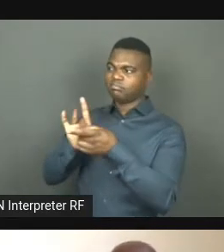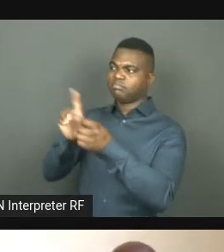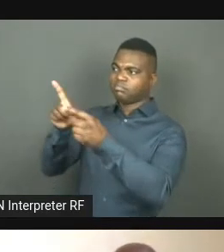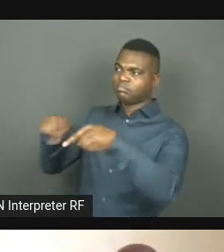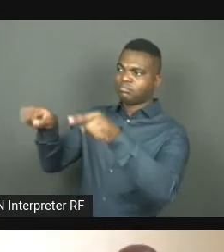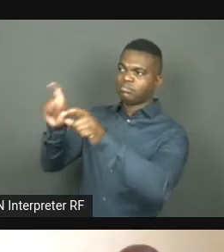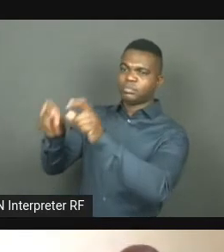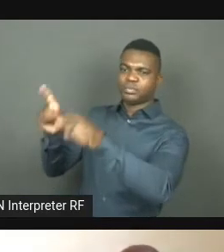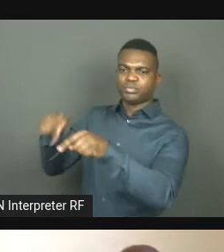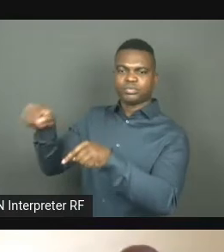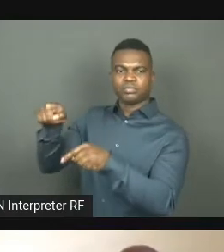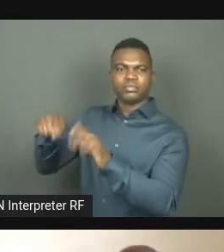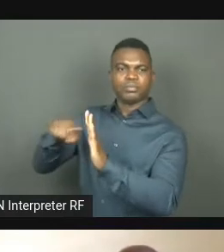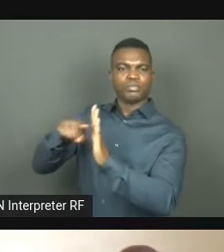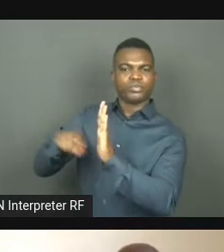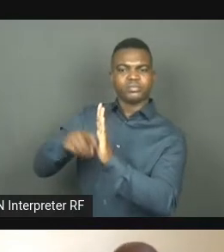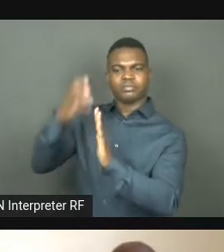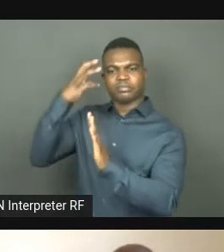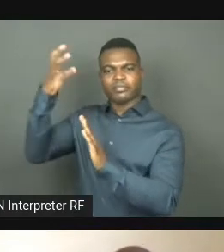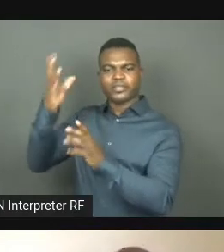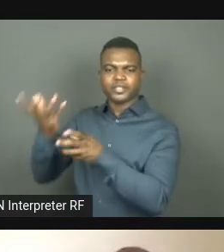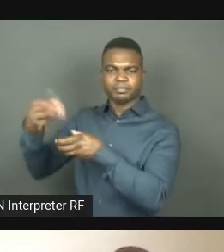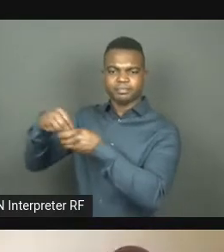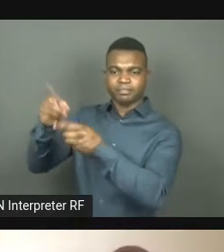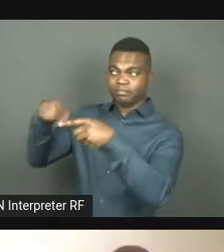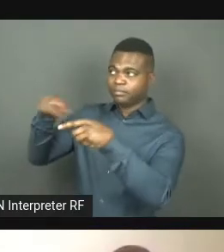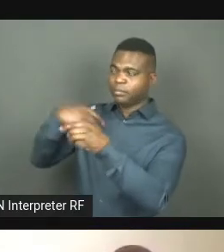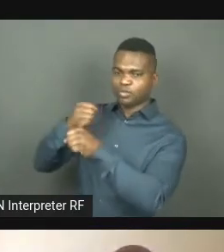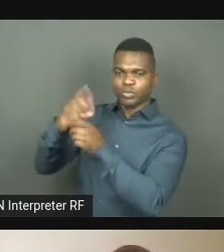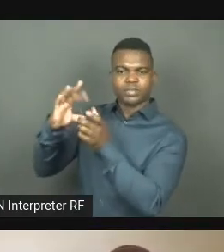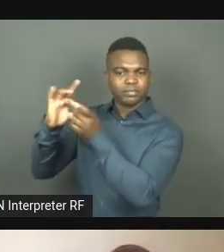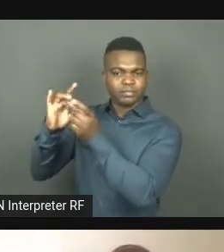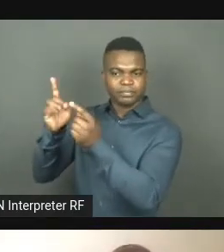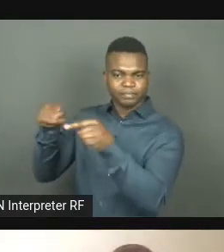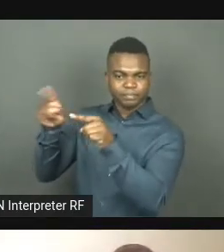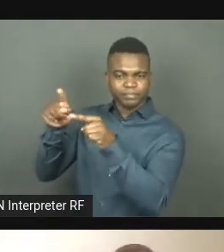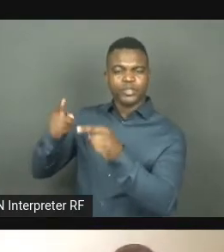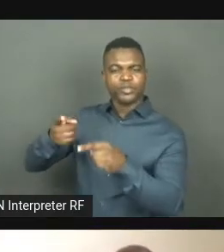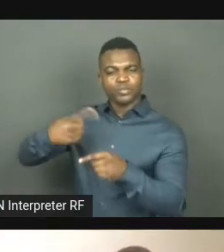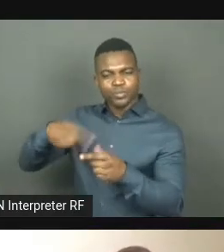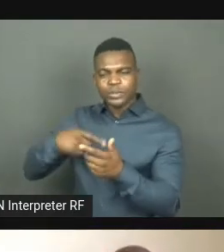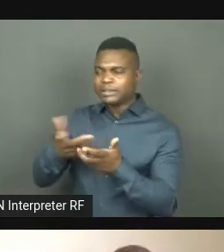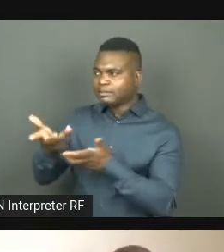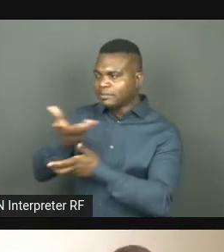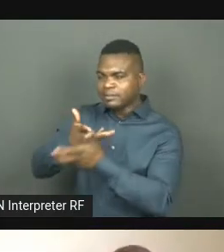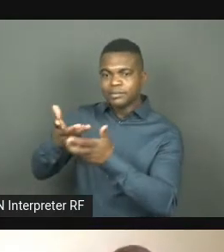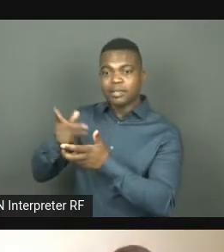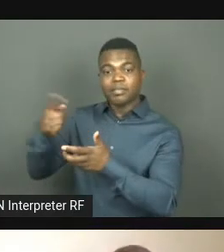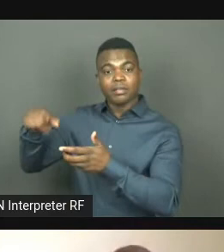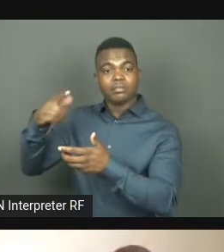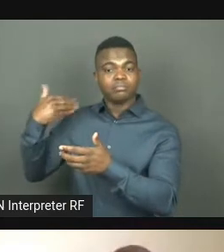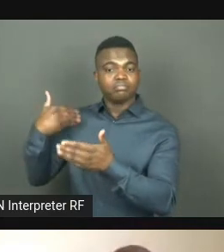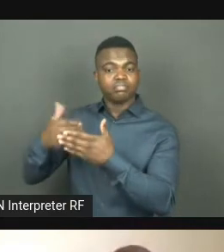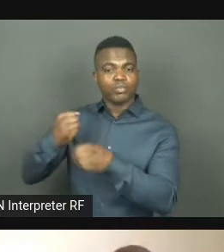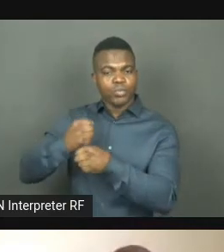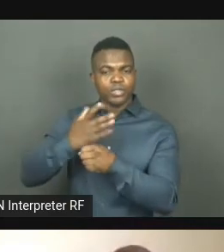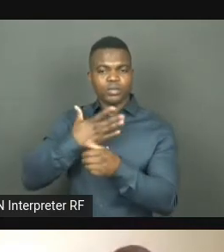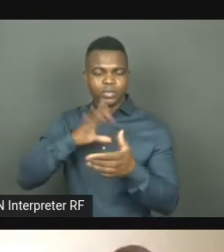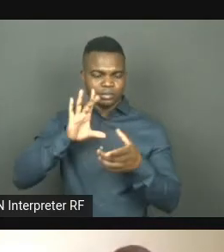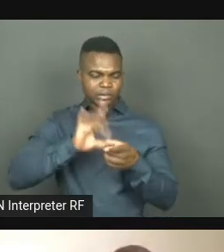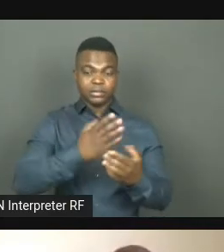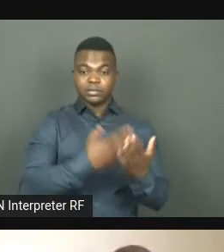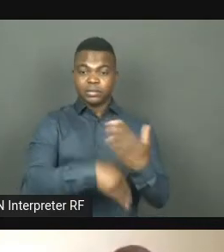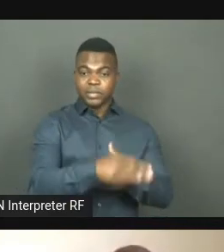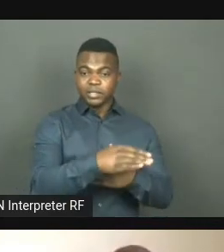then that we don't have them to spend more? Because initially in the construction stages, we thought about that there will be someone who need to